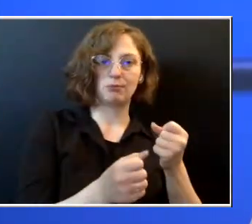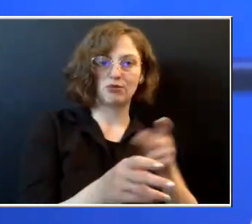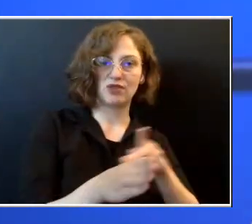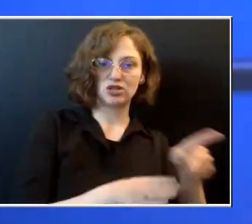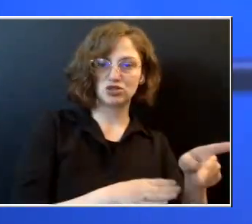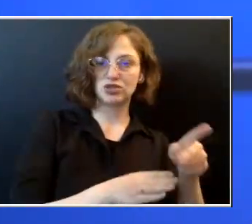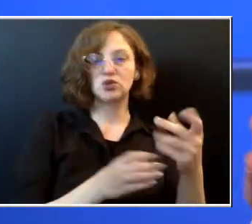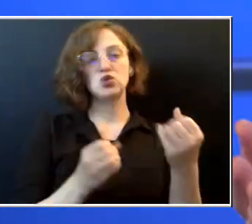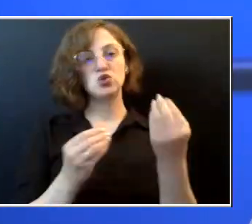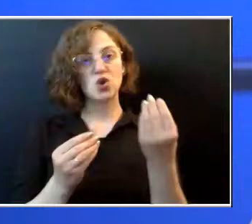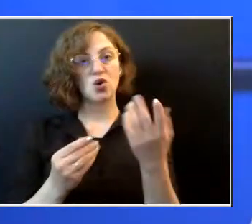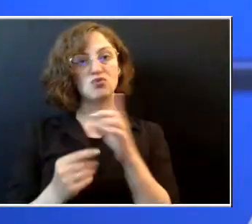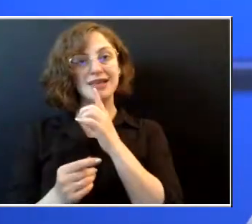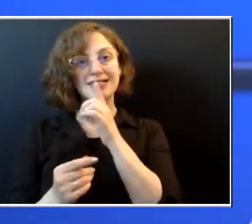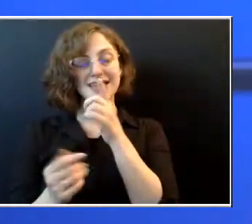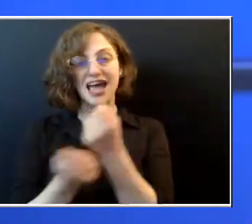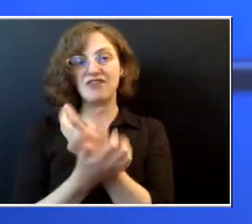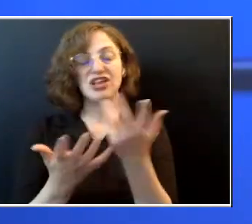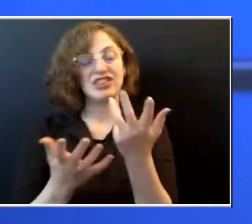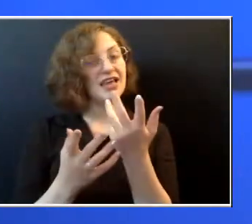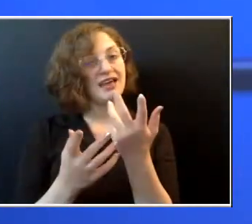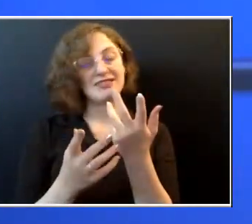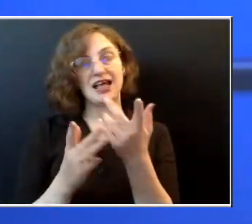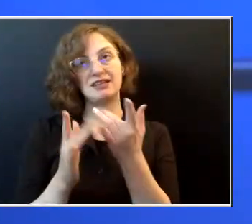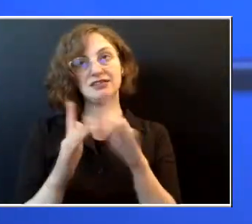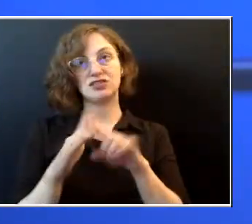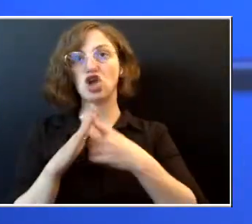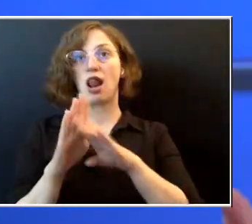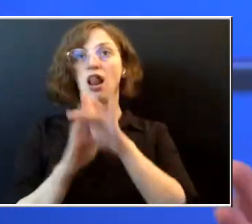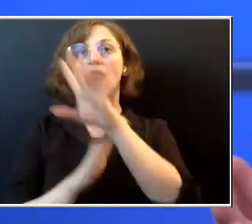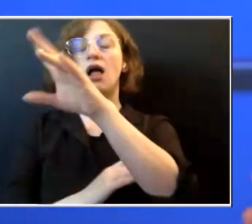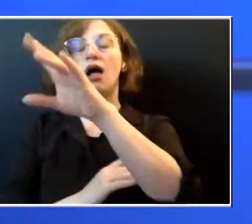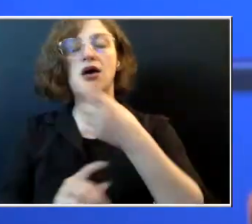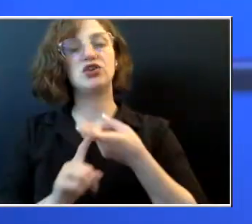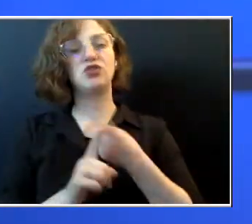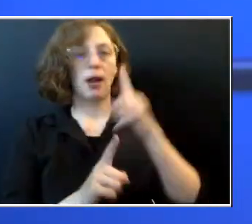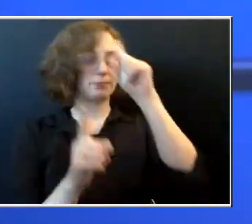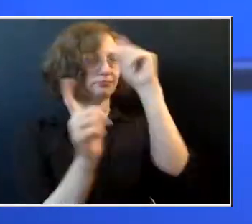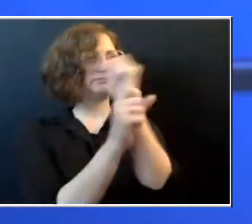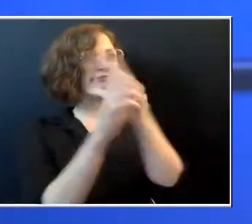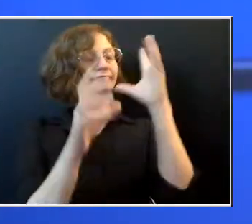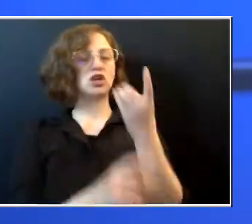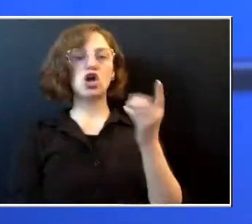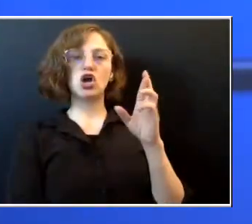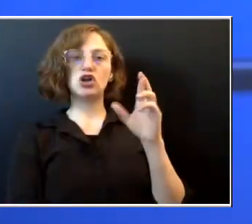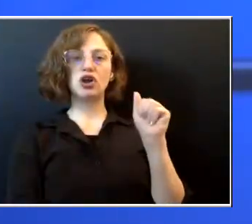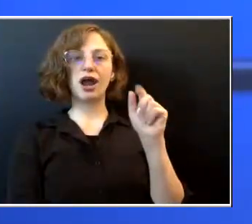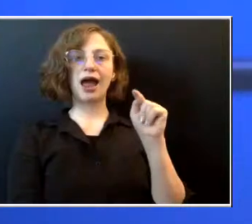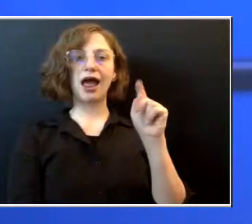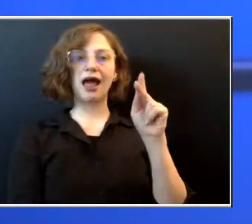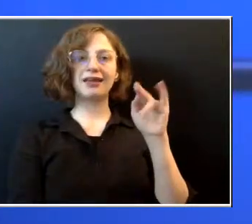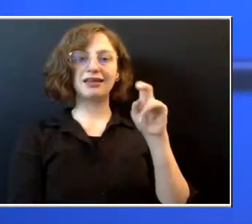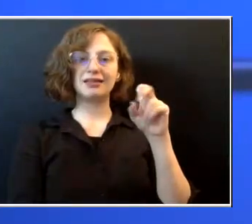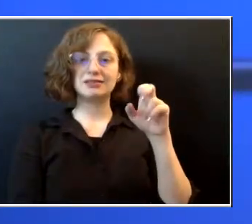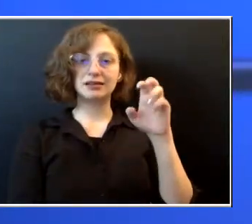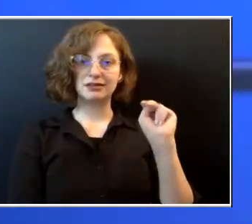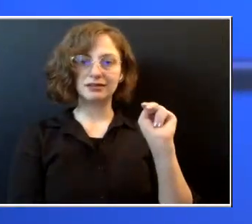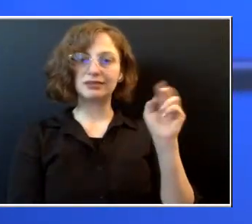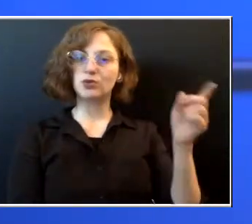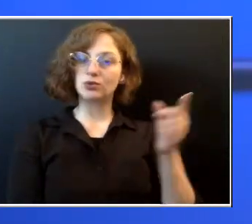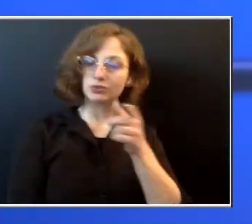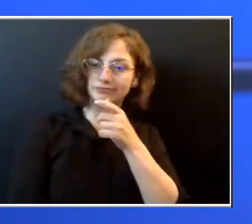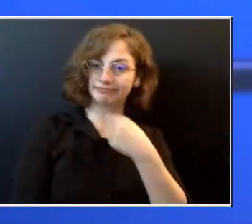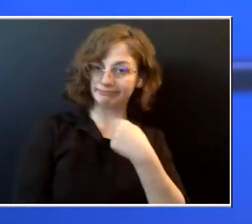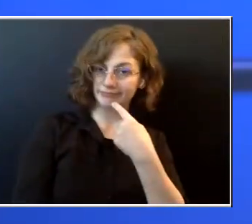Dr. Atkinson, who said, we are going to have a federally sponsored, NCI-sponsored cancer center here on